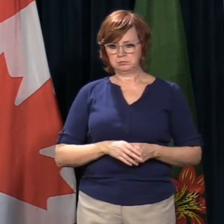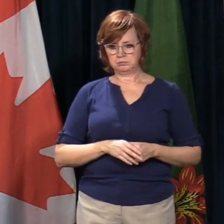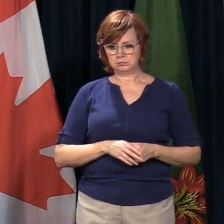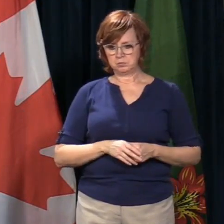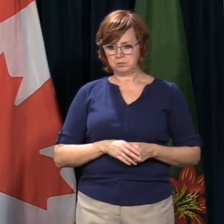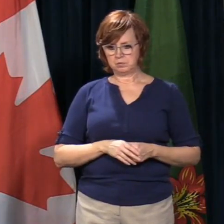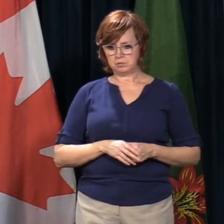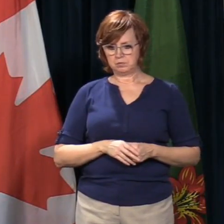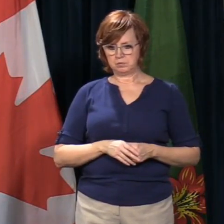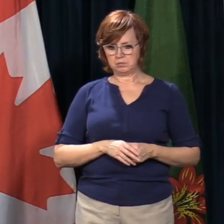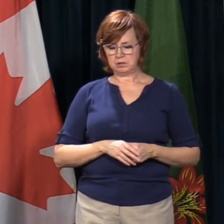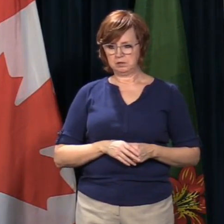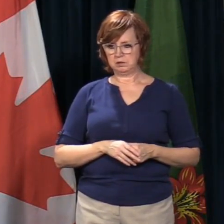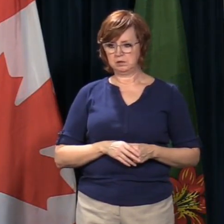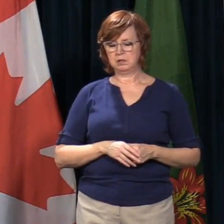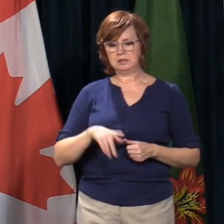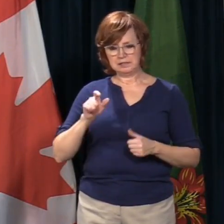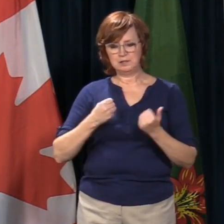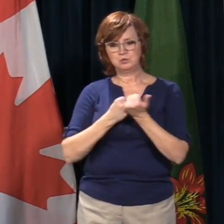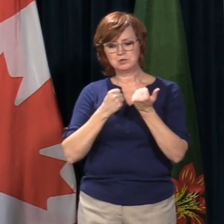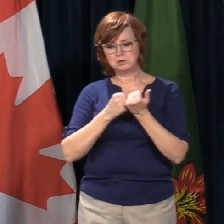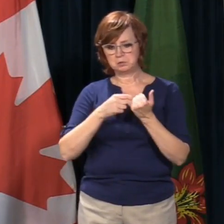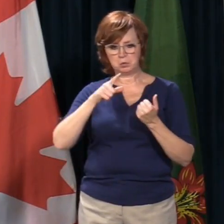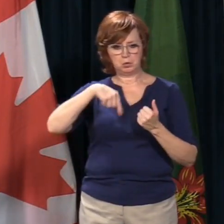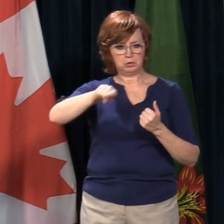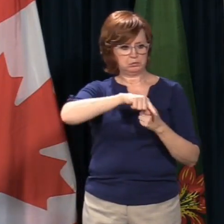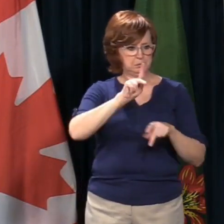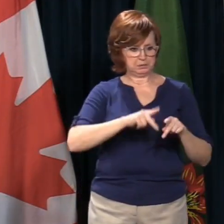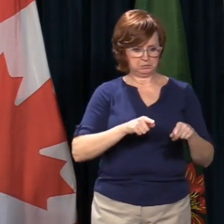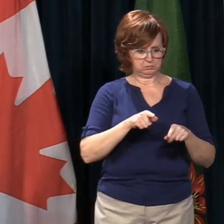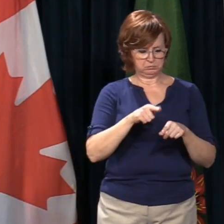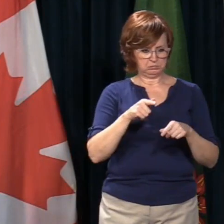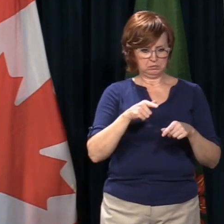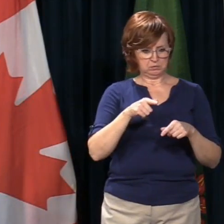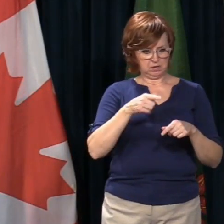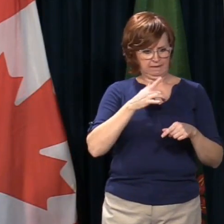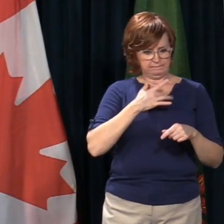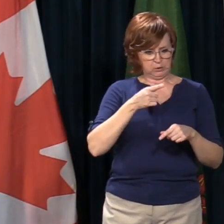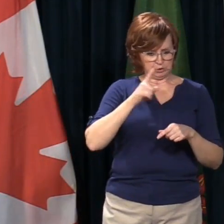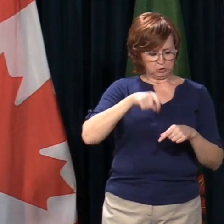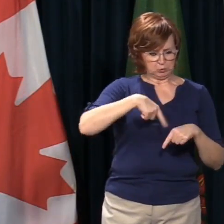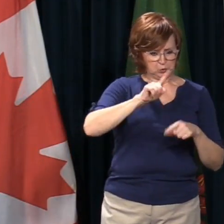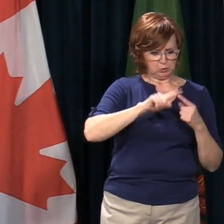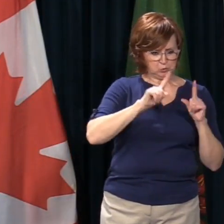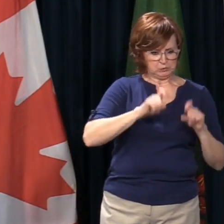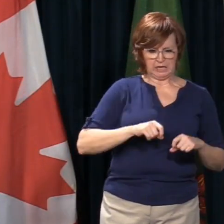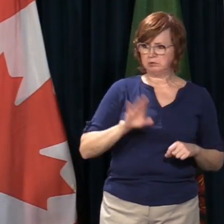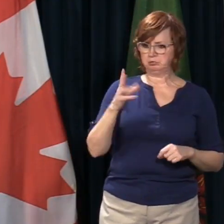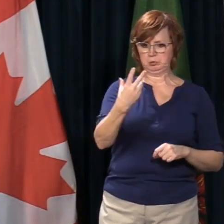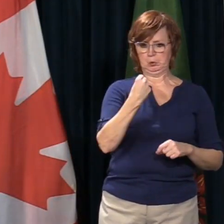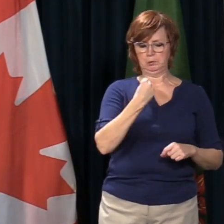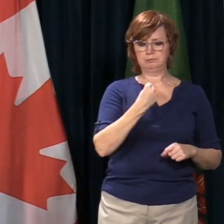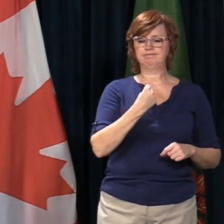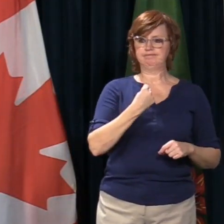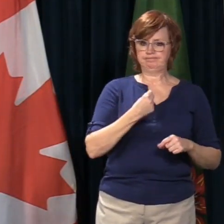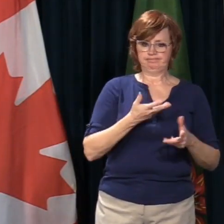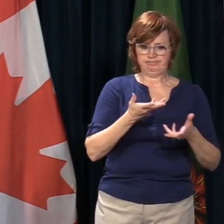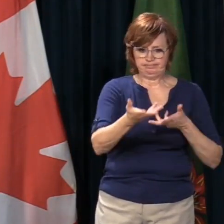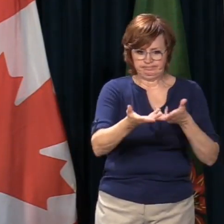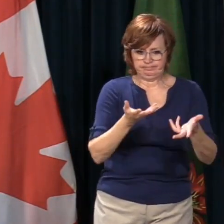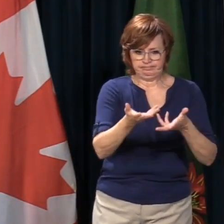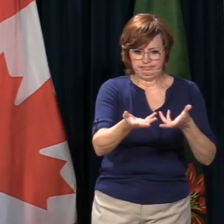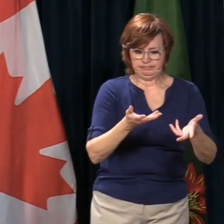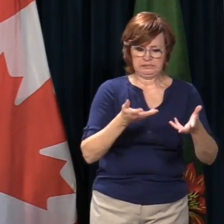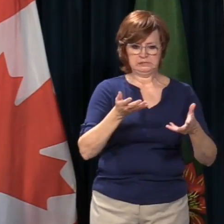testing that may not feel like coming in for testing, but the reality is right now we're dependent upon people to be identifying themselves